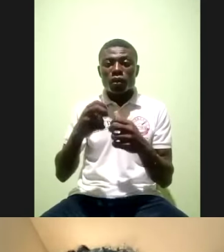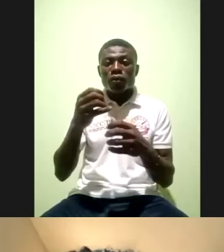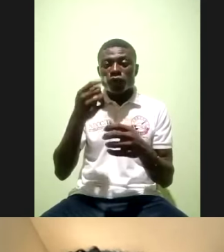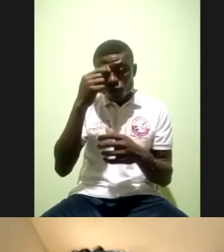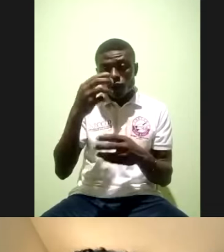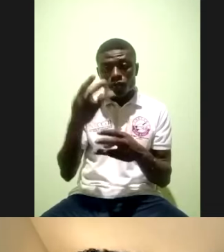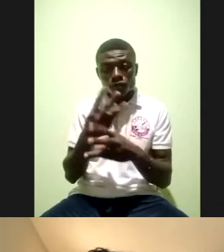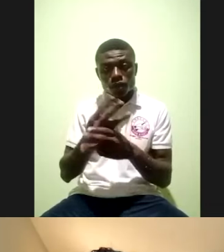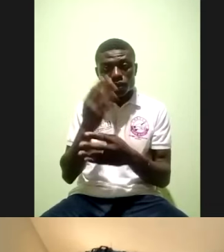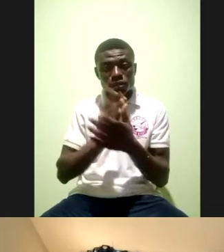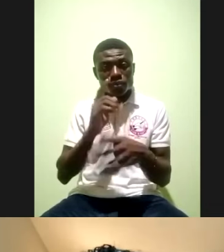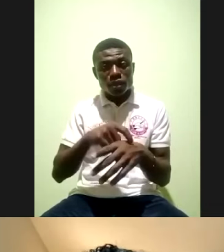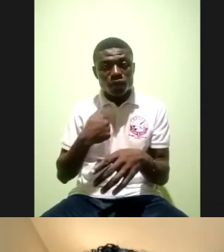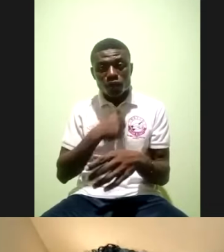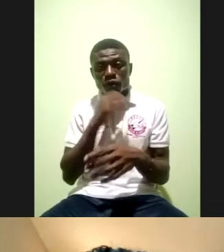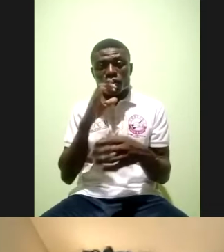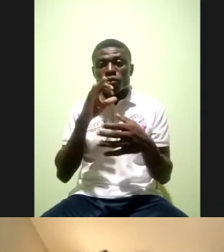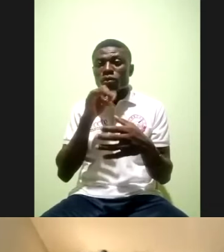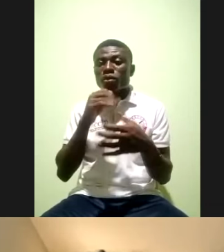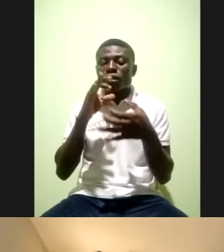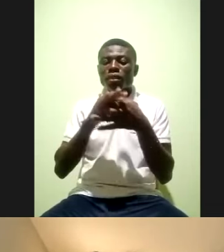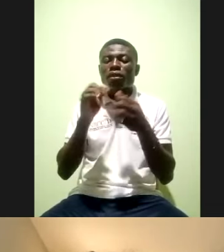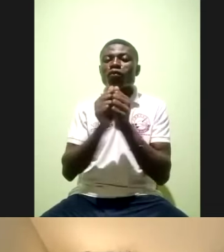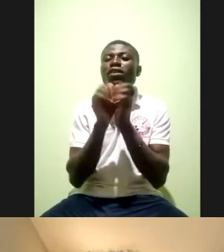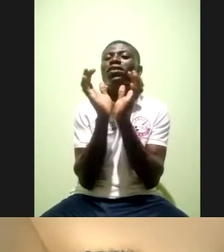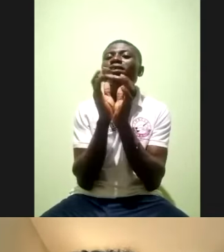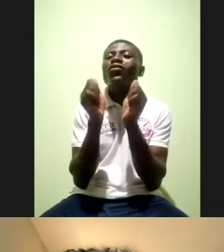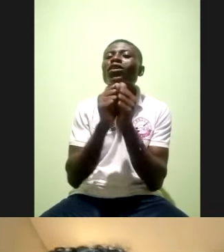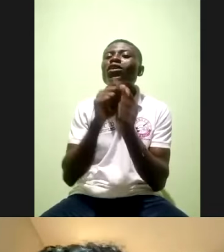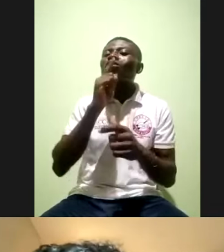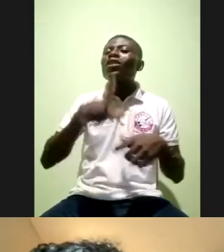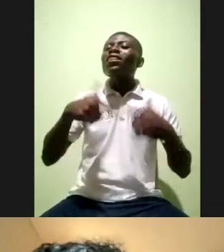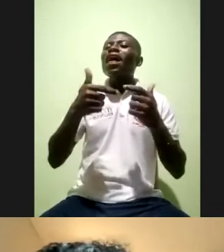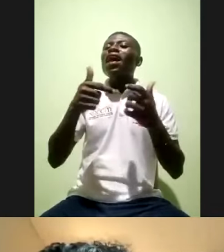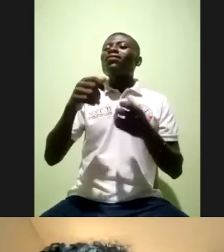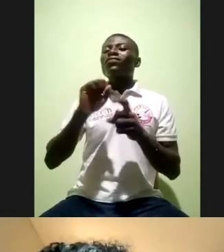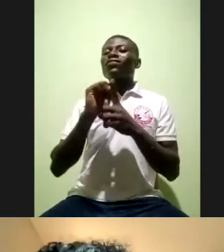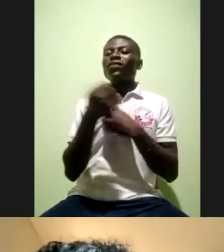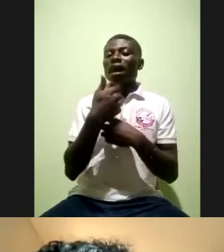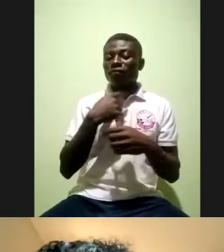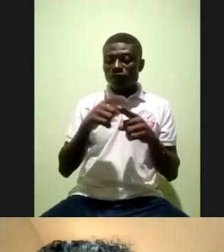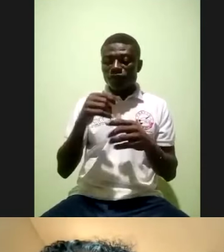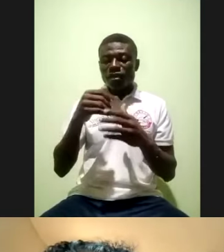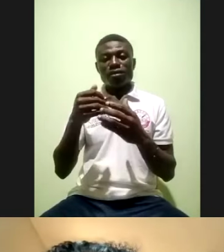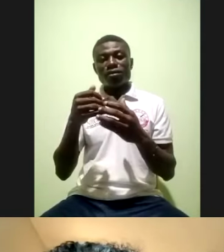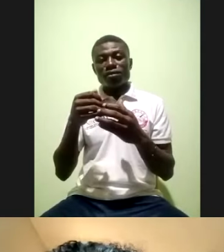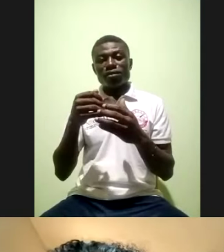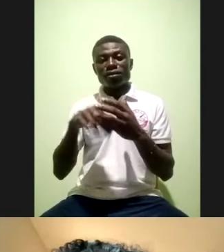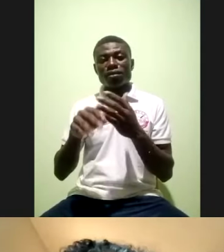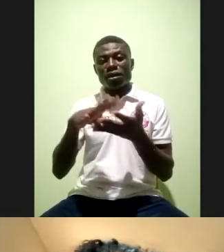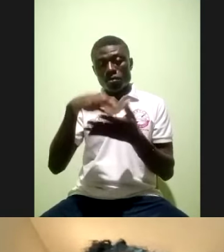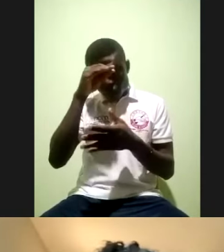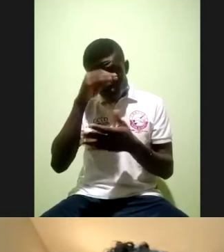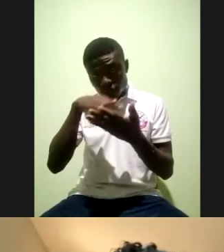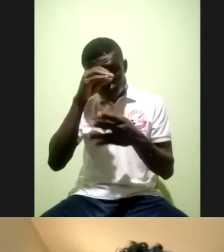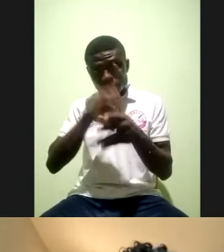don't link it to our real life situations. And there is a difference between math learning disabilities, dyscalculia,